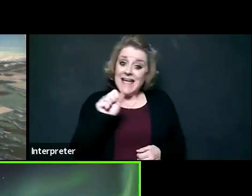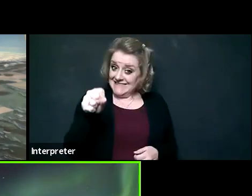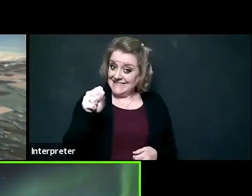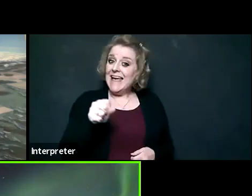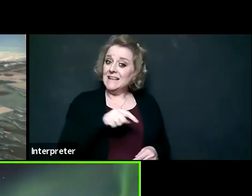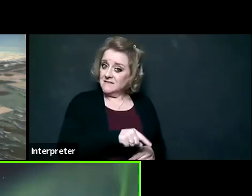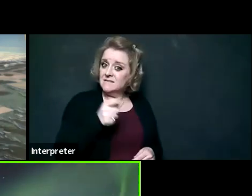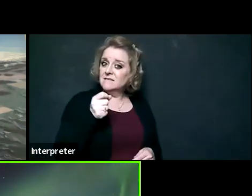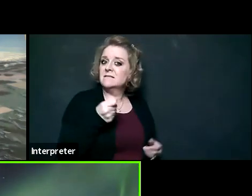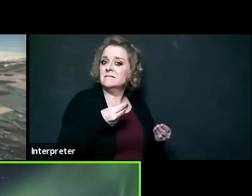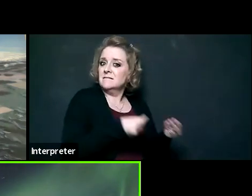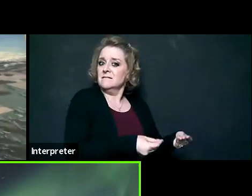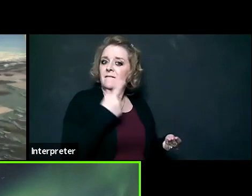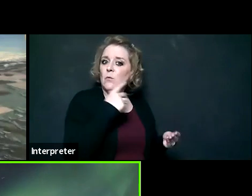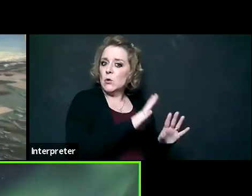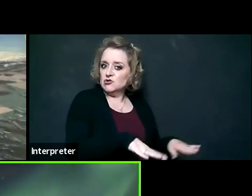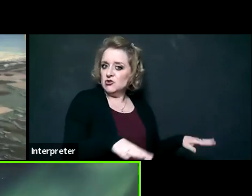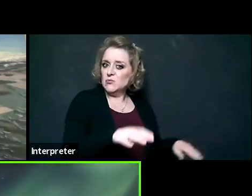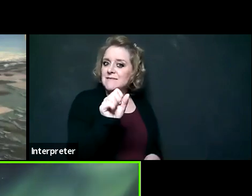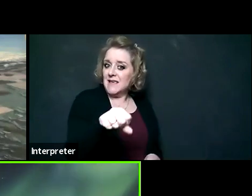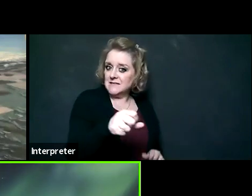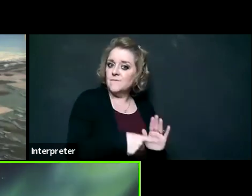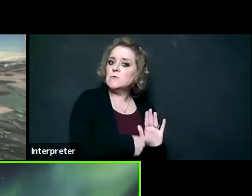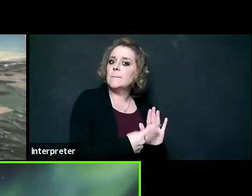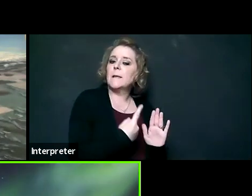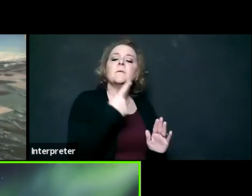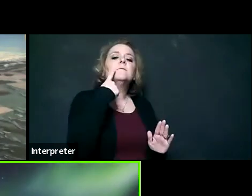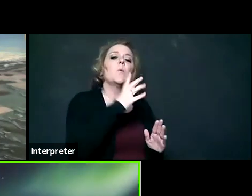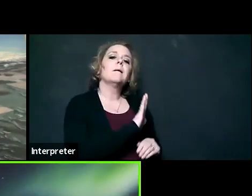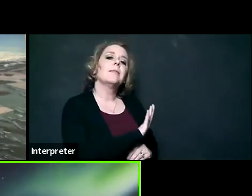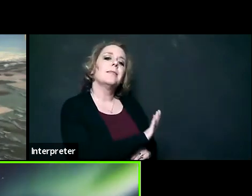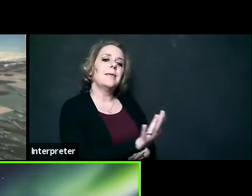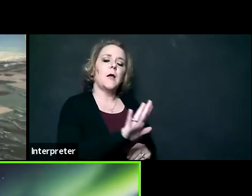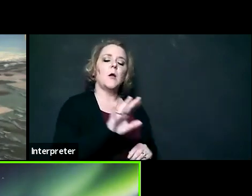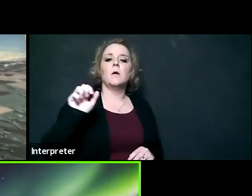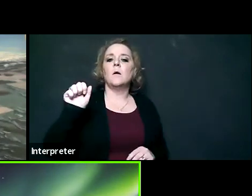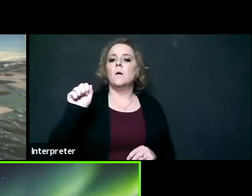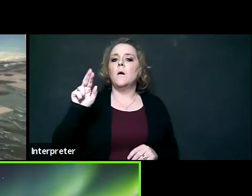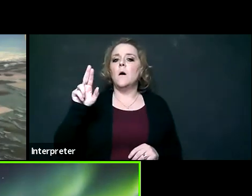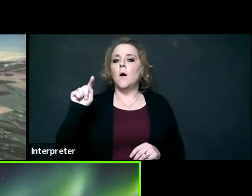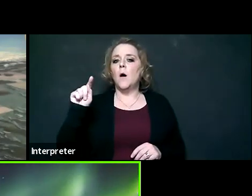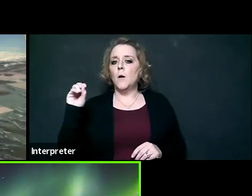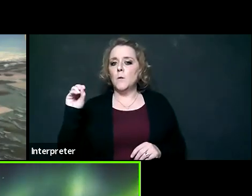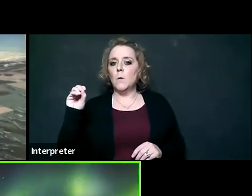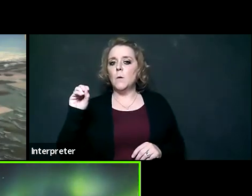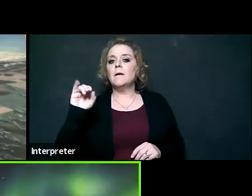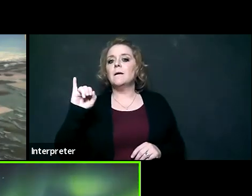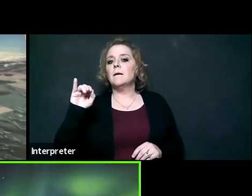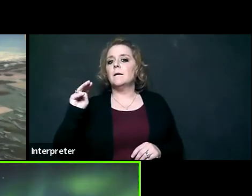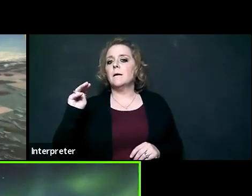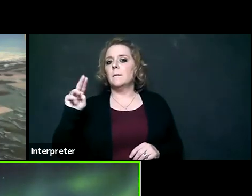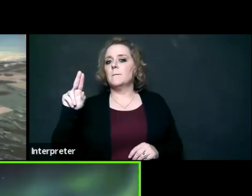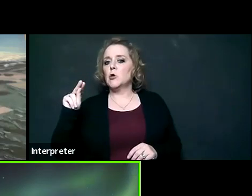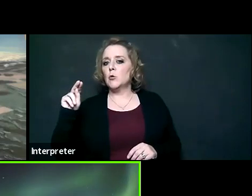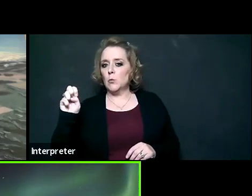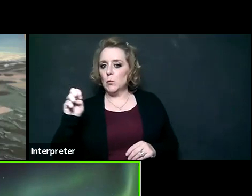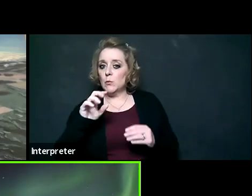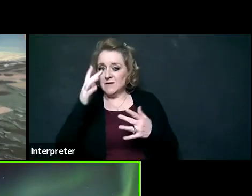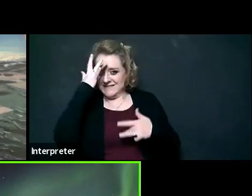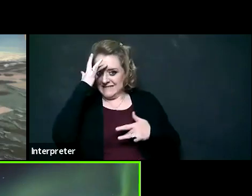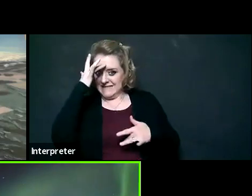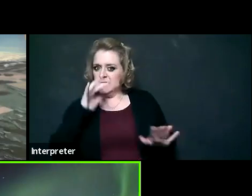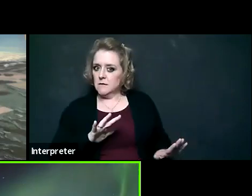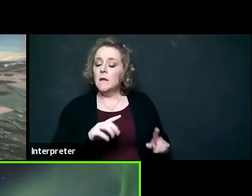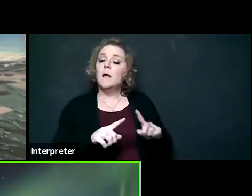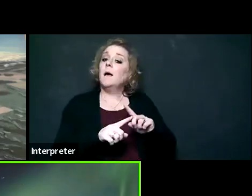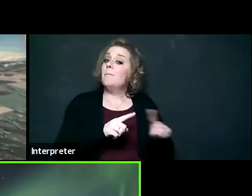very much needed in kids for certain autoimmune diseases, but we still don't have enough evidence to say this is what's going to keep